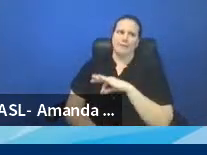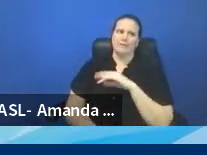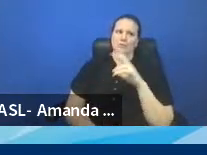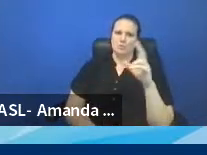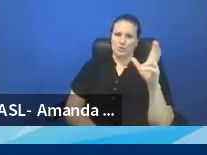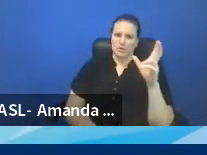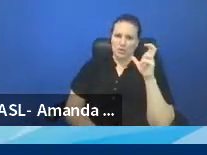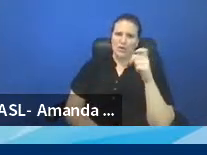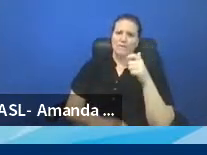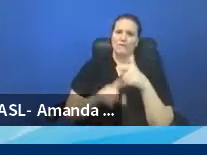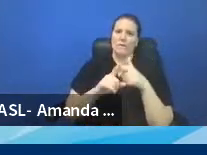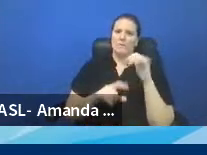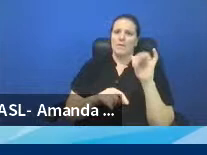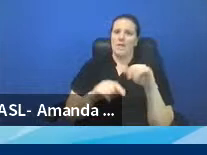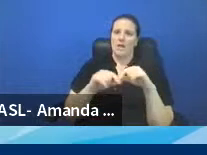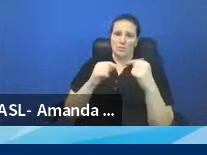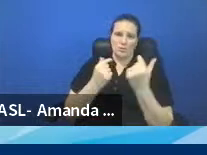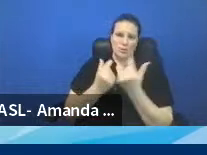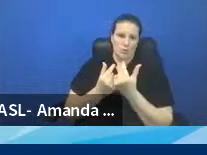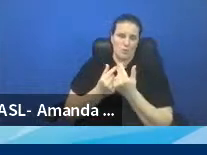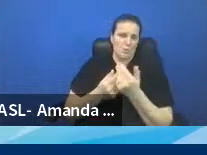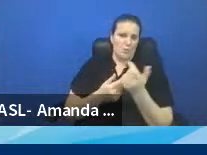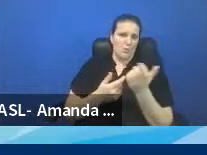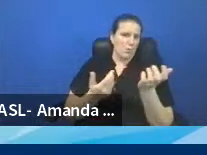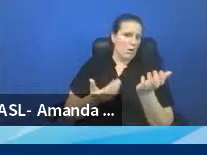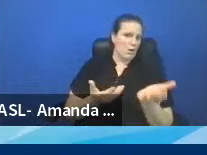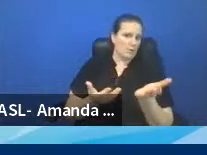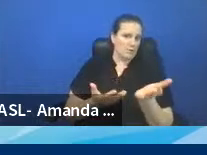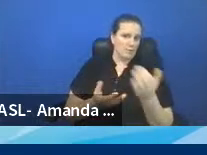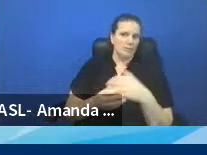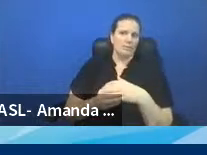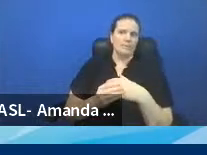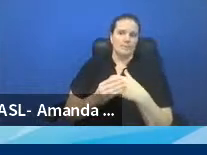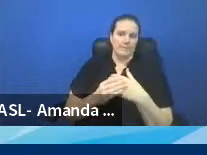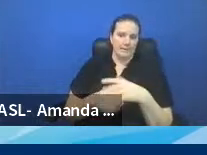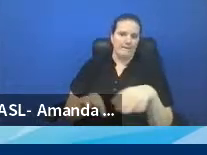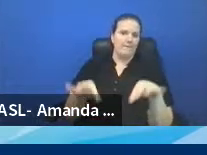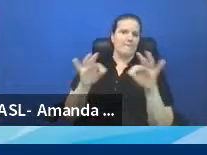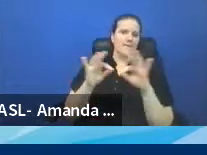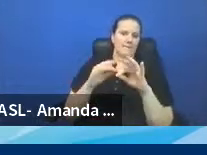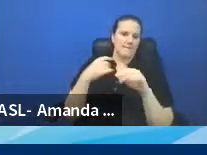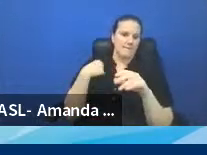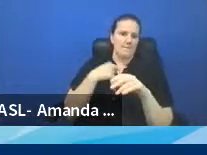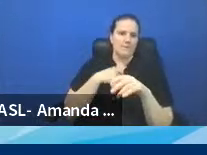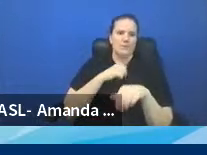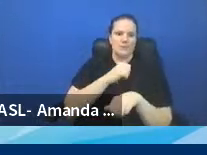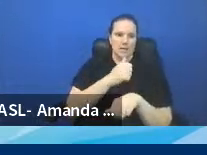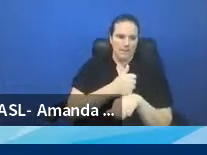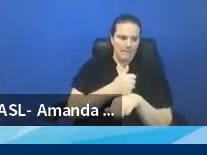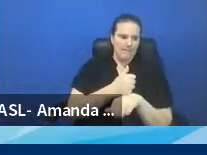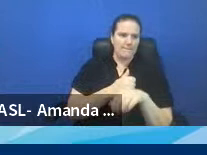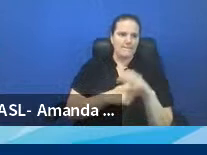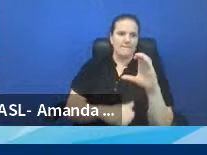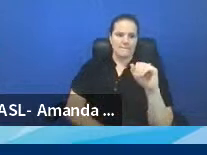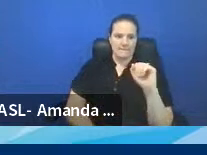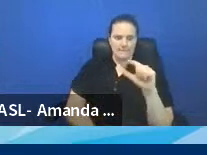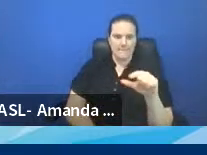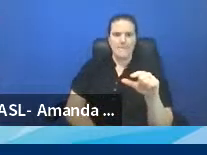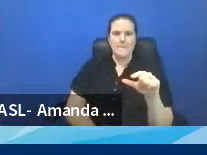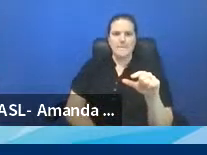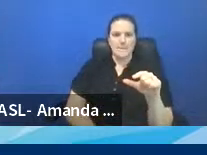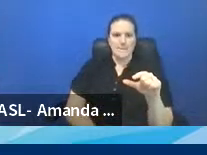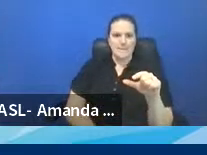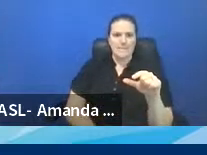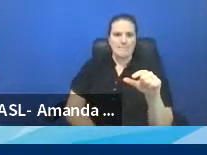hear from that group kind of what from the values that we've set out as a CAG to